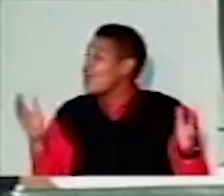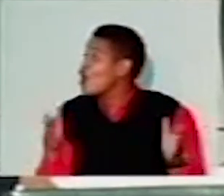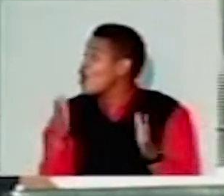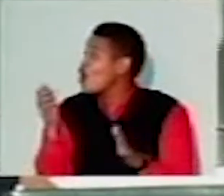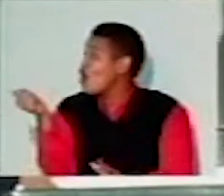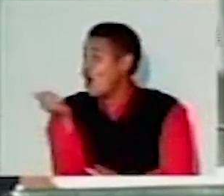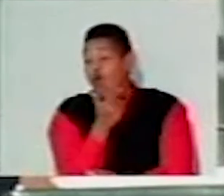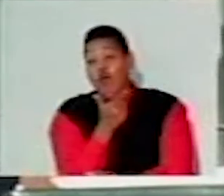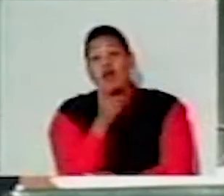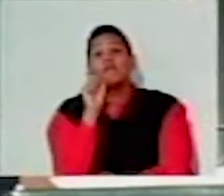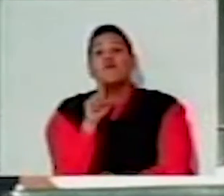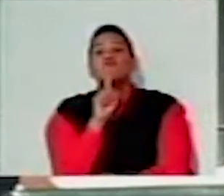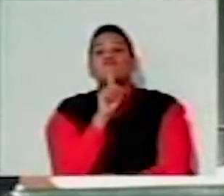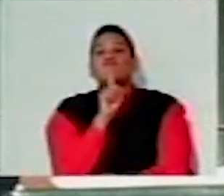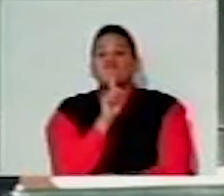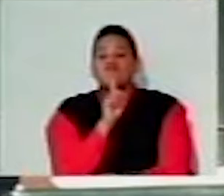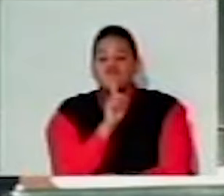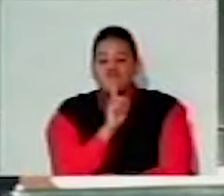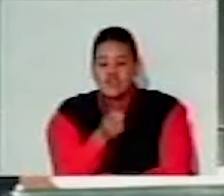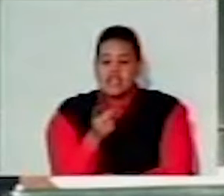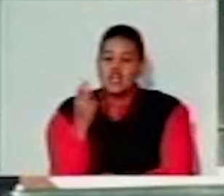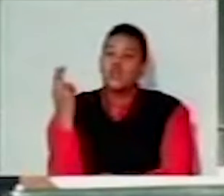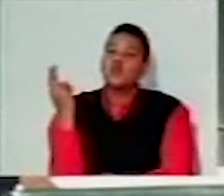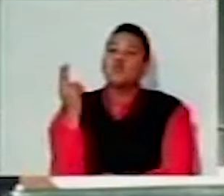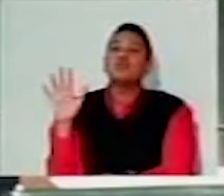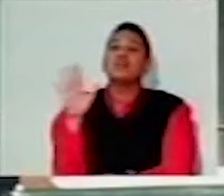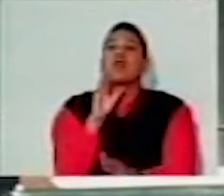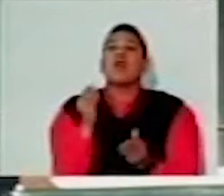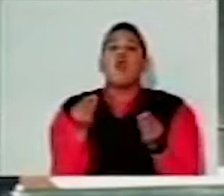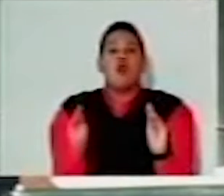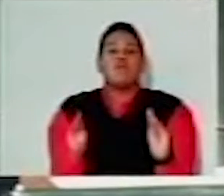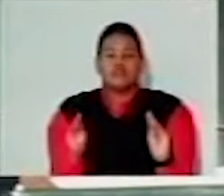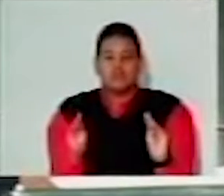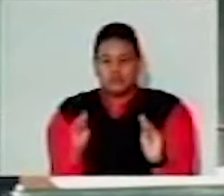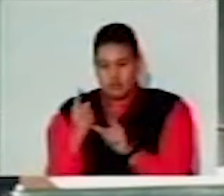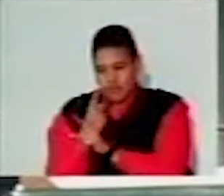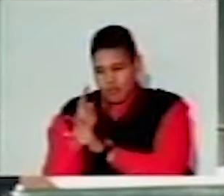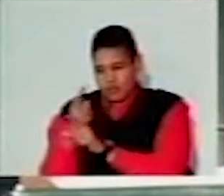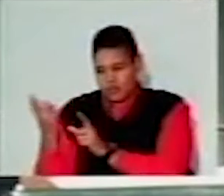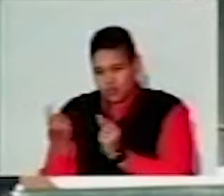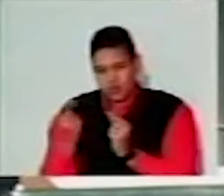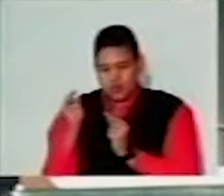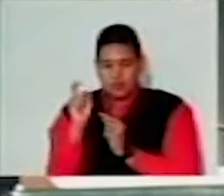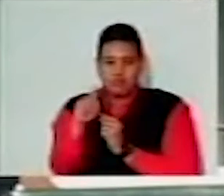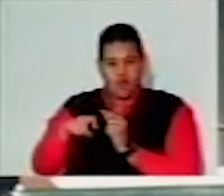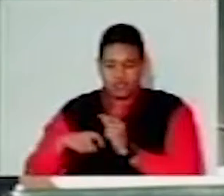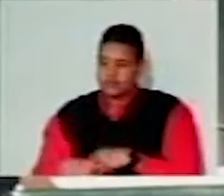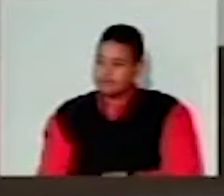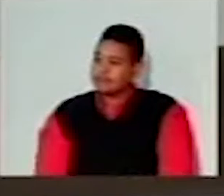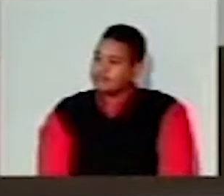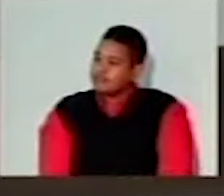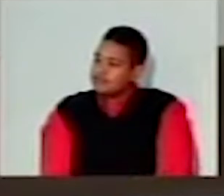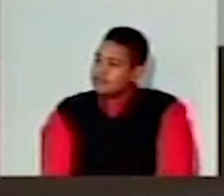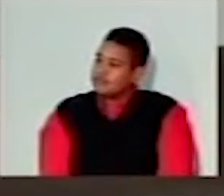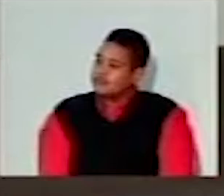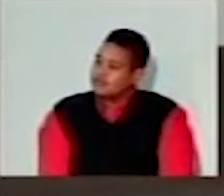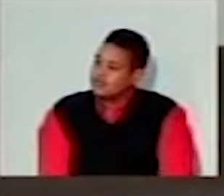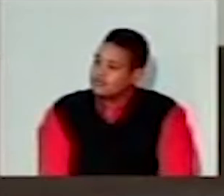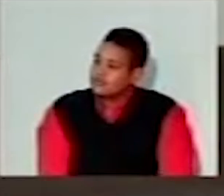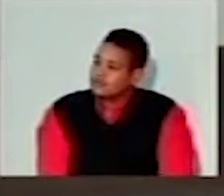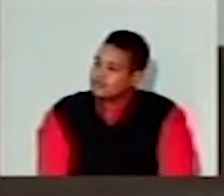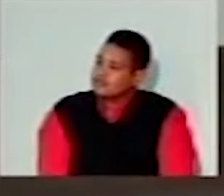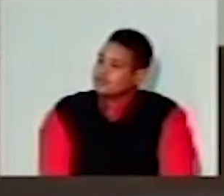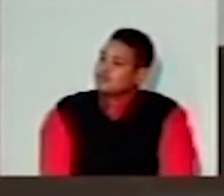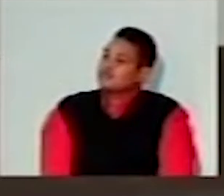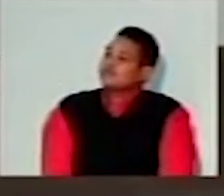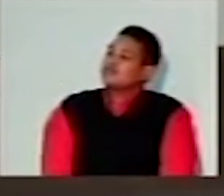must really use their office to act appropriately. But, Mr. Speaker, I will be going across